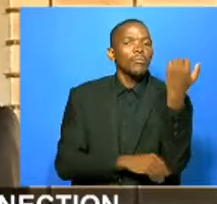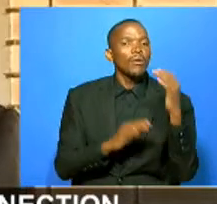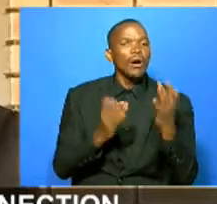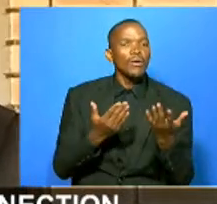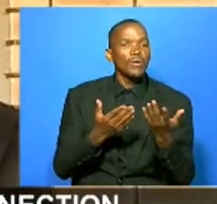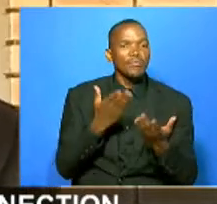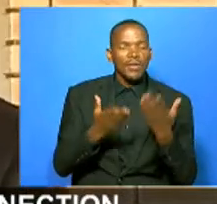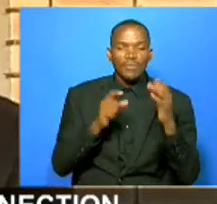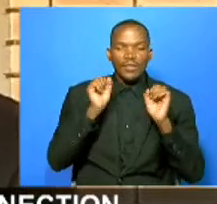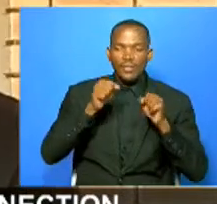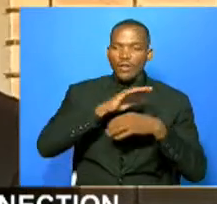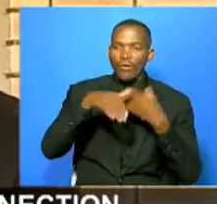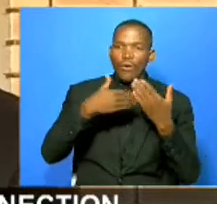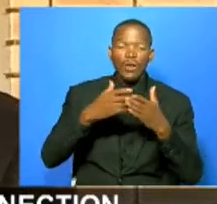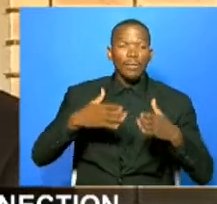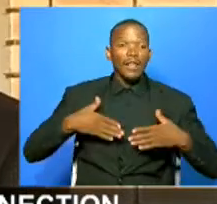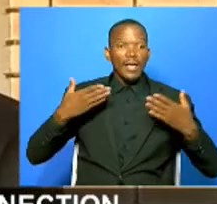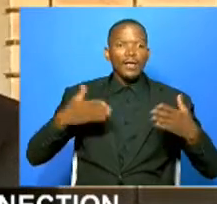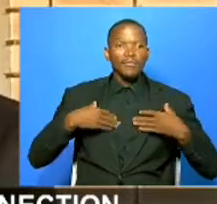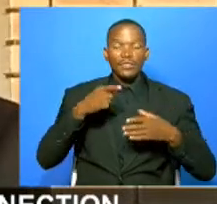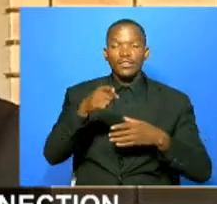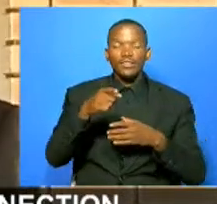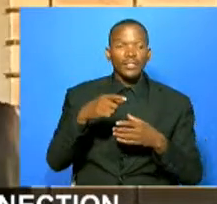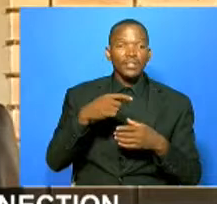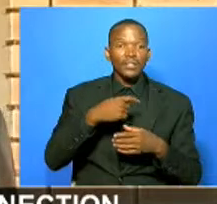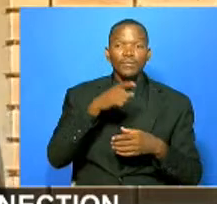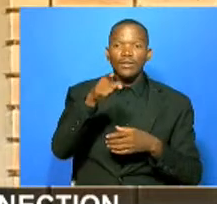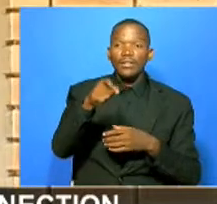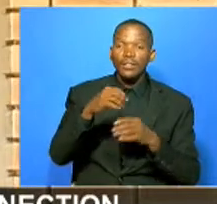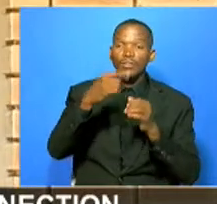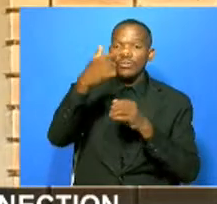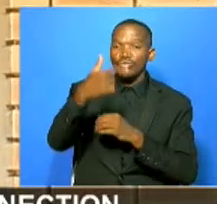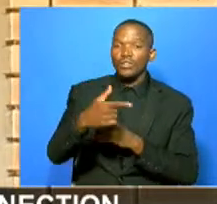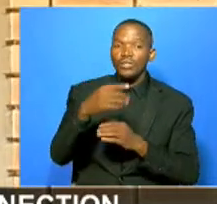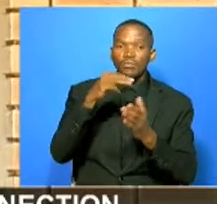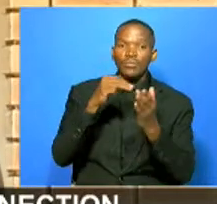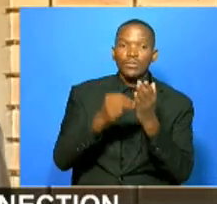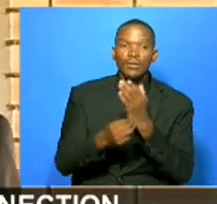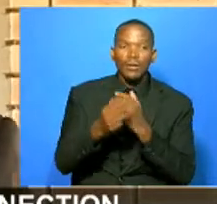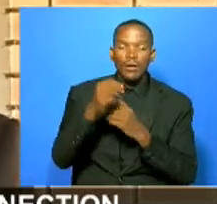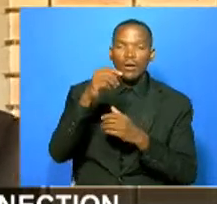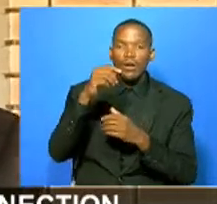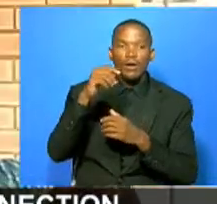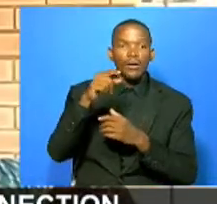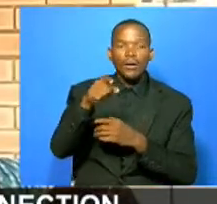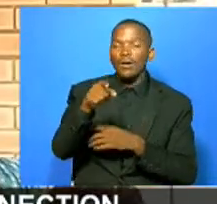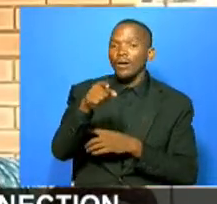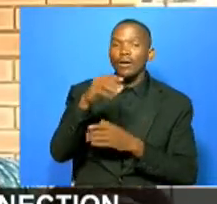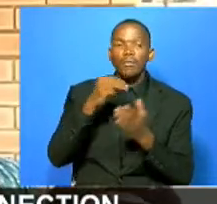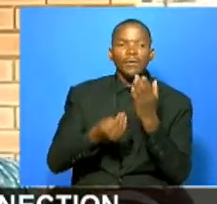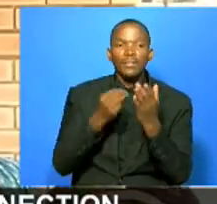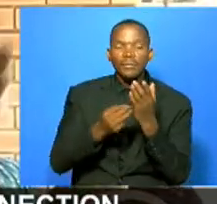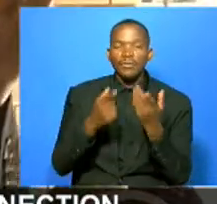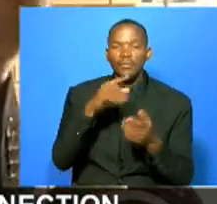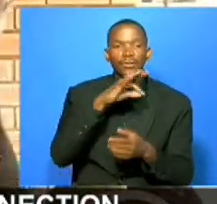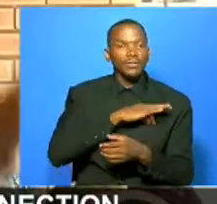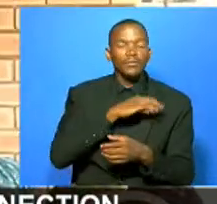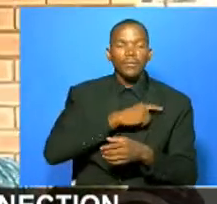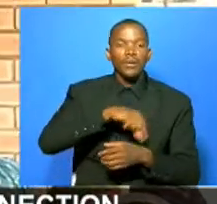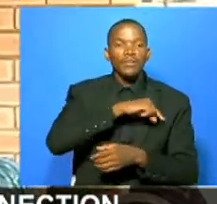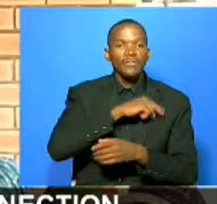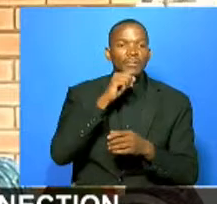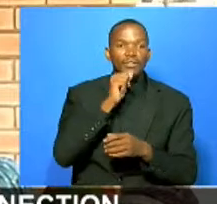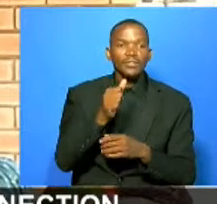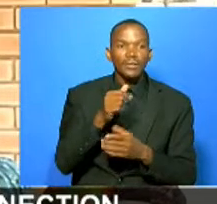re to a ditubela rotheba o ta kuta goteng ya mme wena o bona 200 pula ka kgwedi yaanong ga o qualify gongwe go na le mantu a mangwe